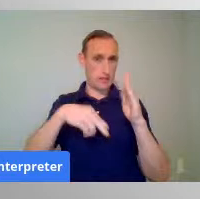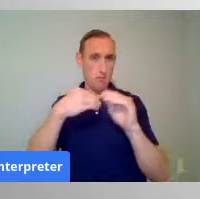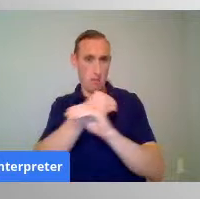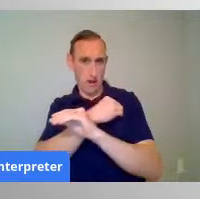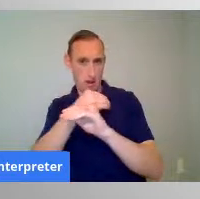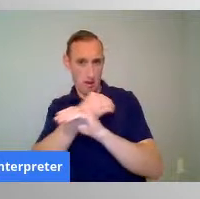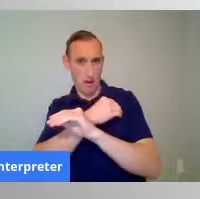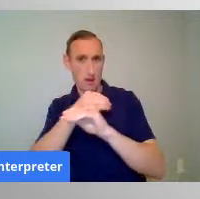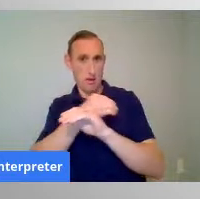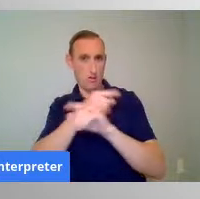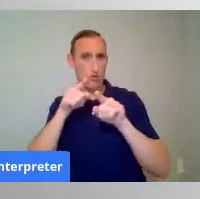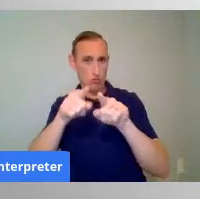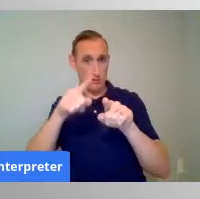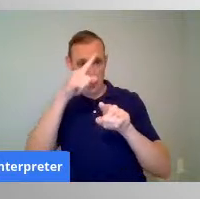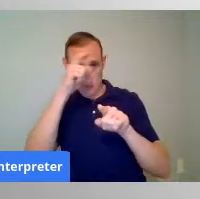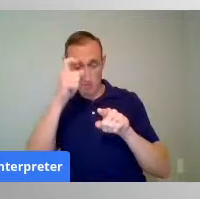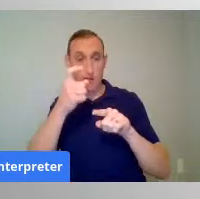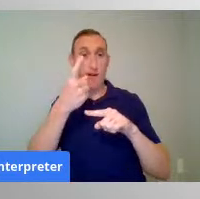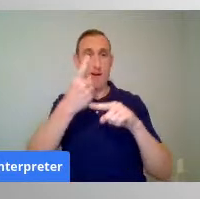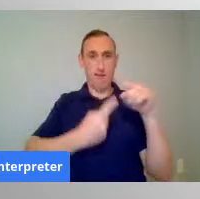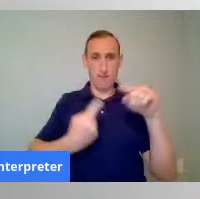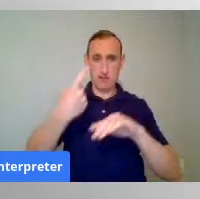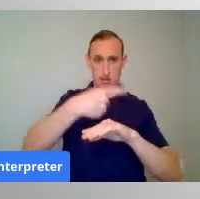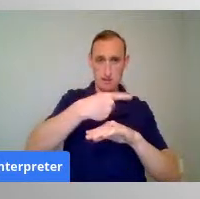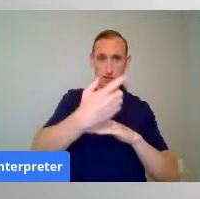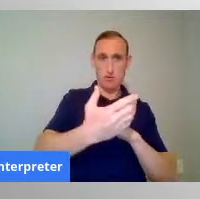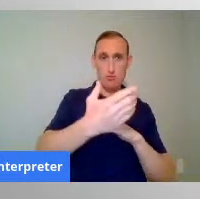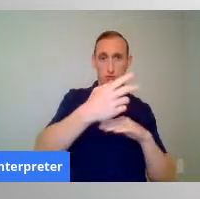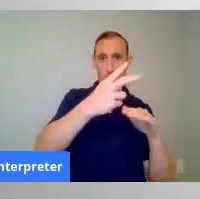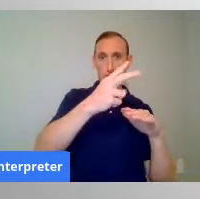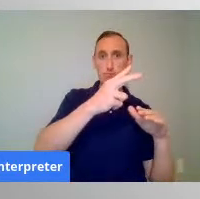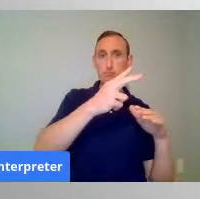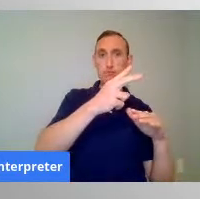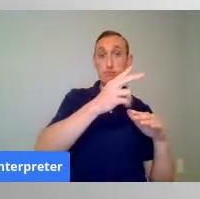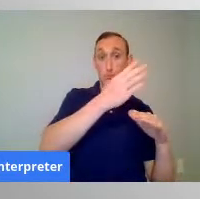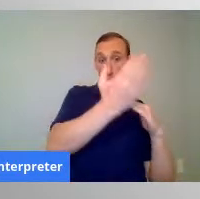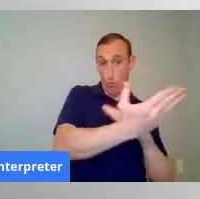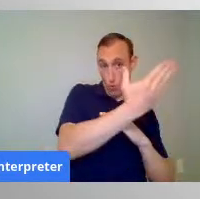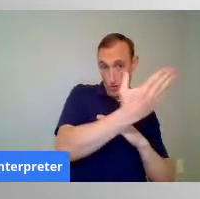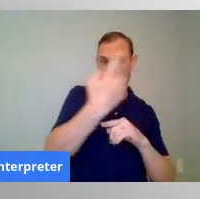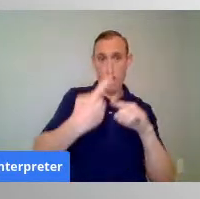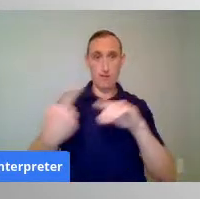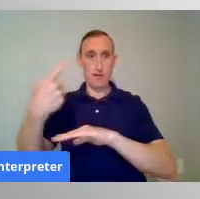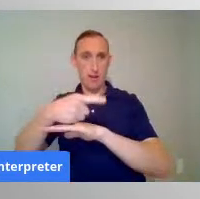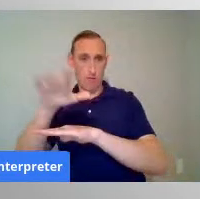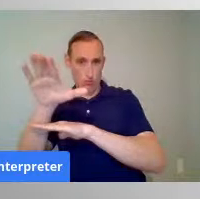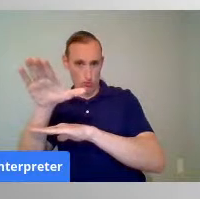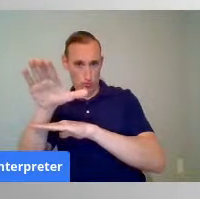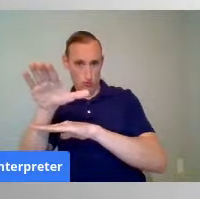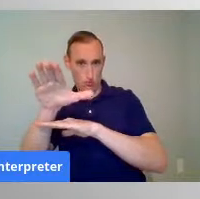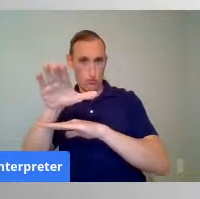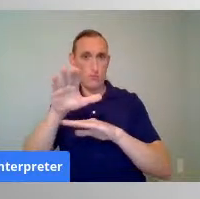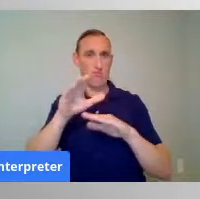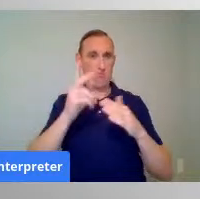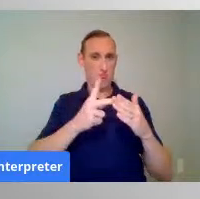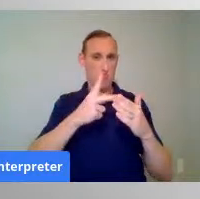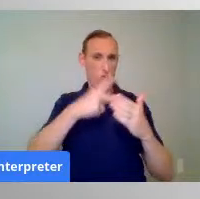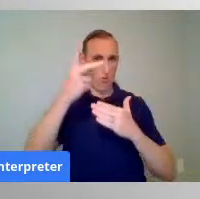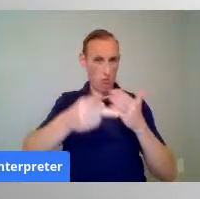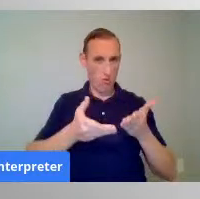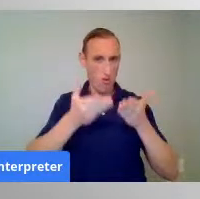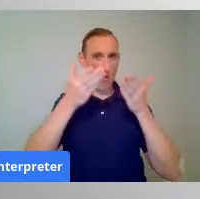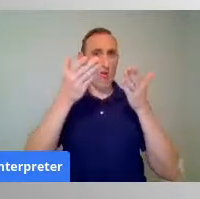and then there were different program offerings, half day in the afternoon. I have listed here for you that